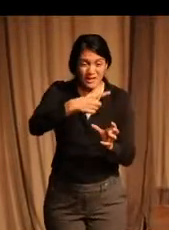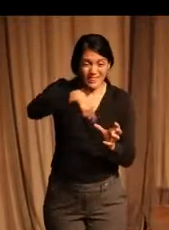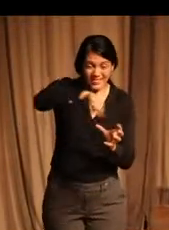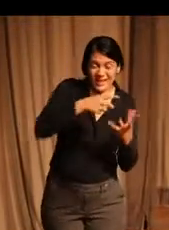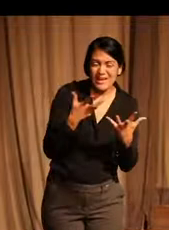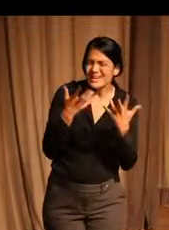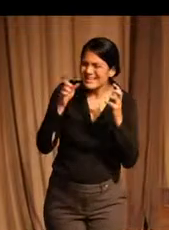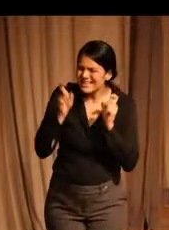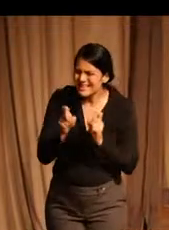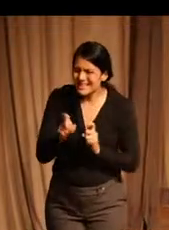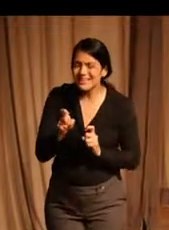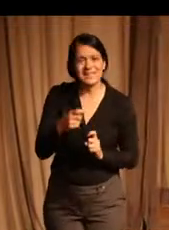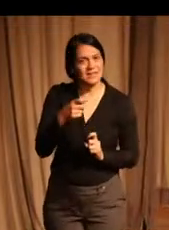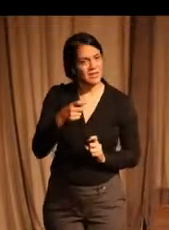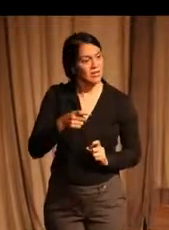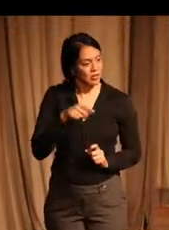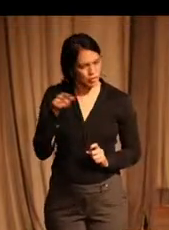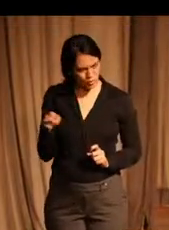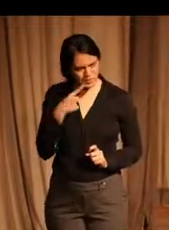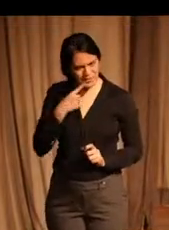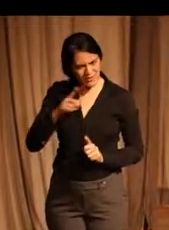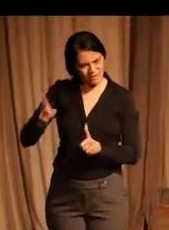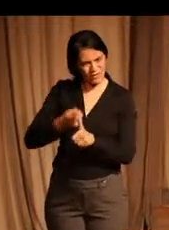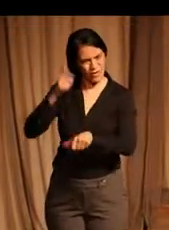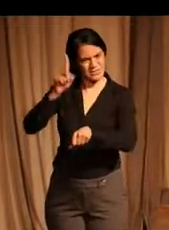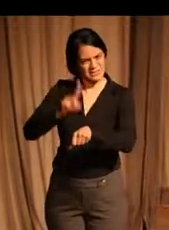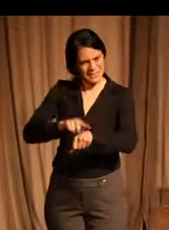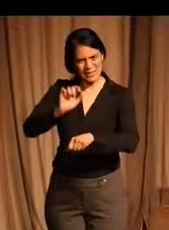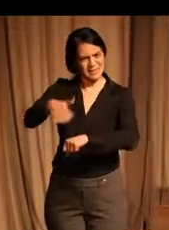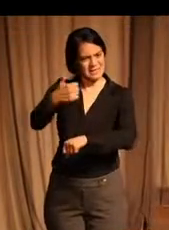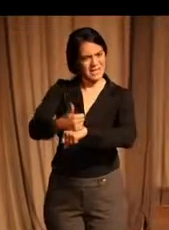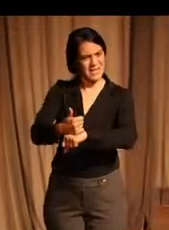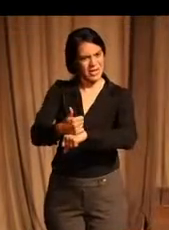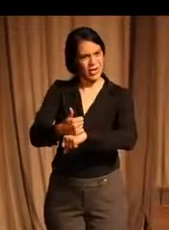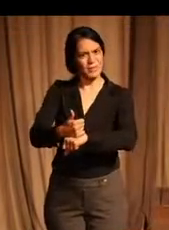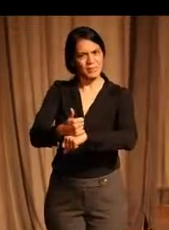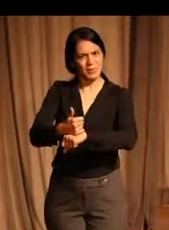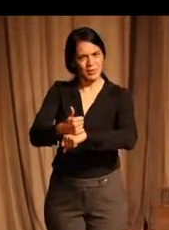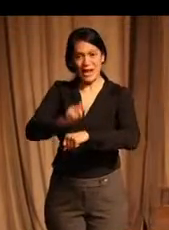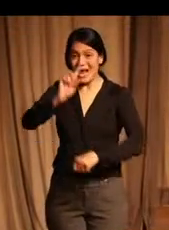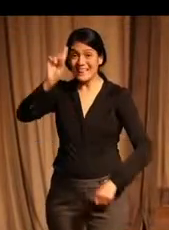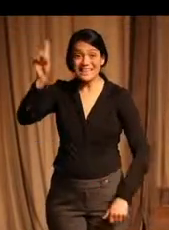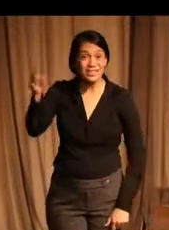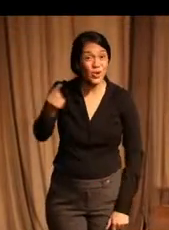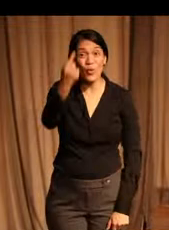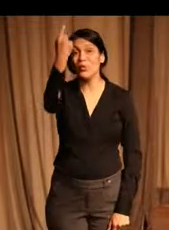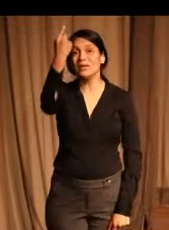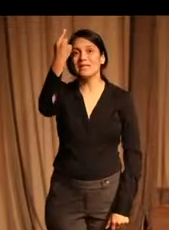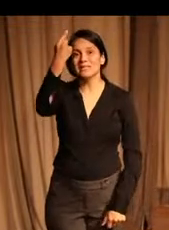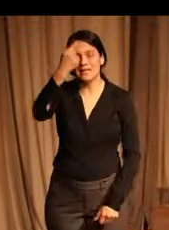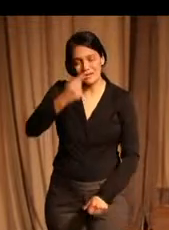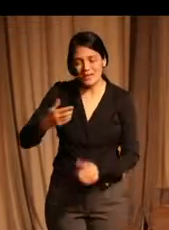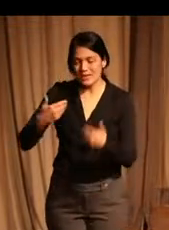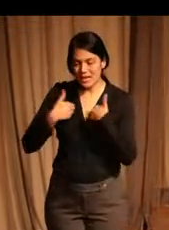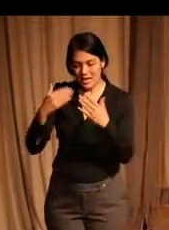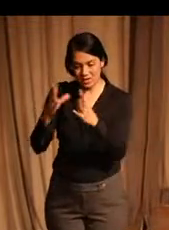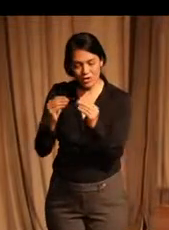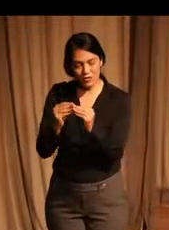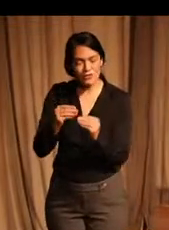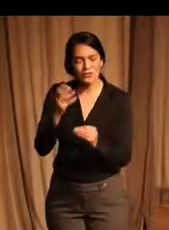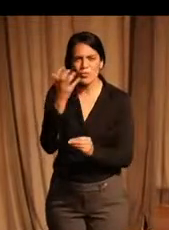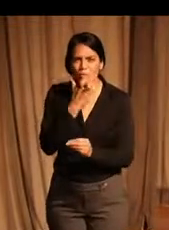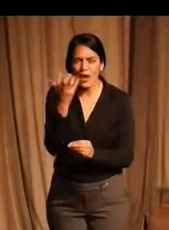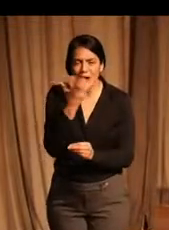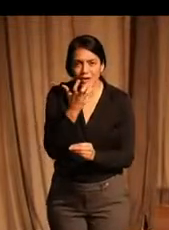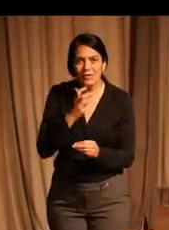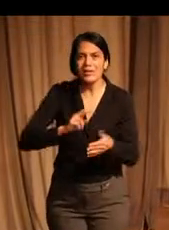they had such conference. I thought it was just an opening opportunity and things